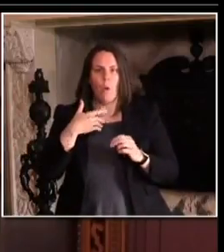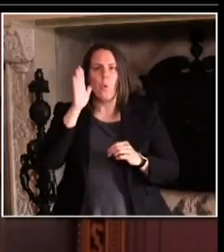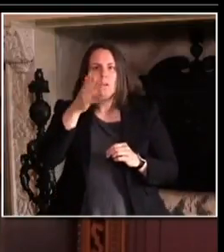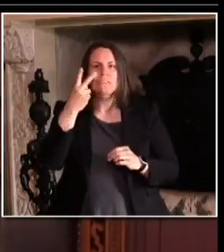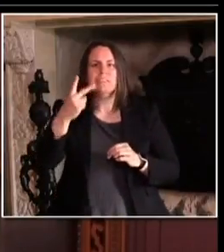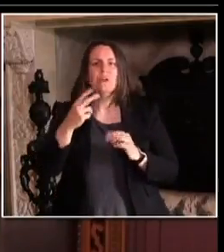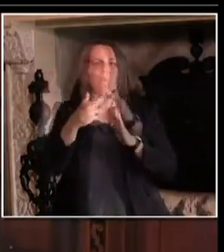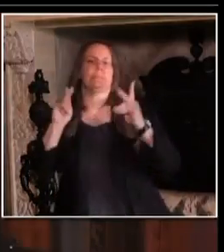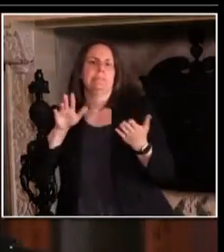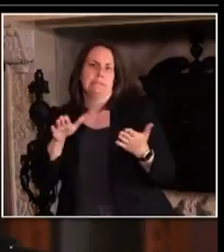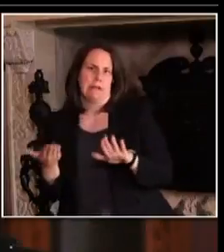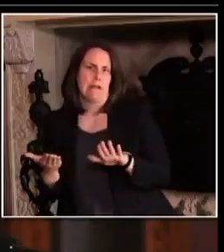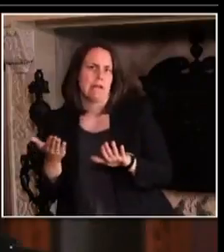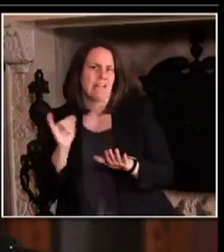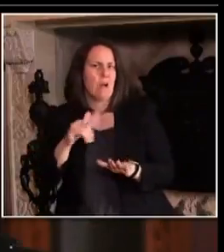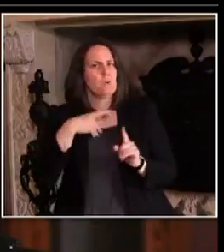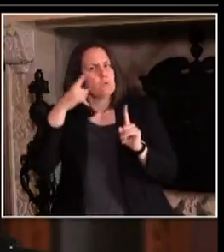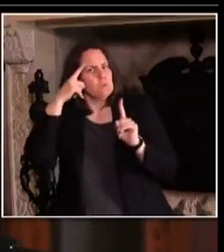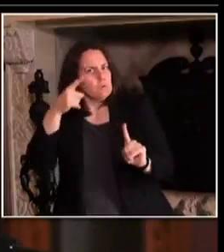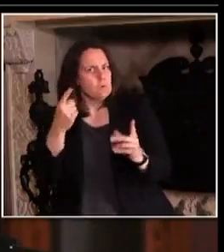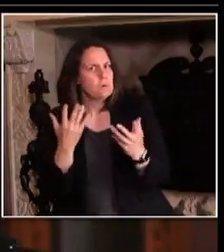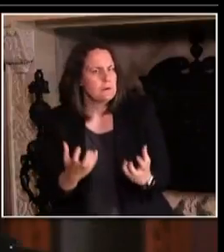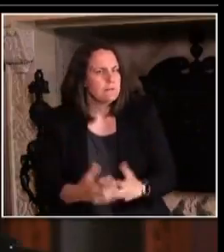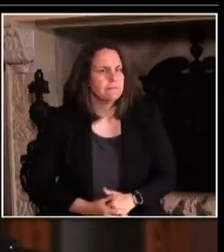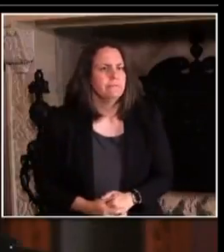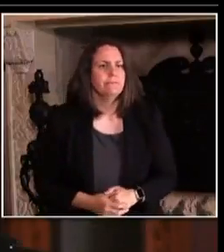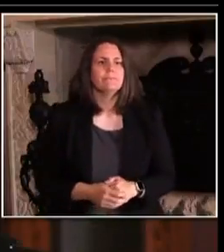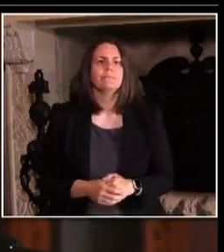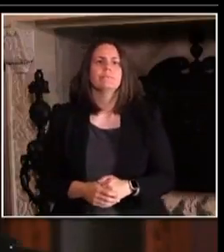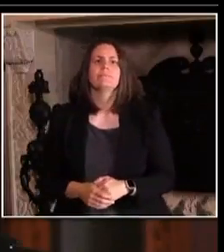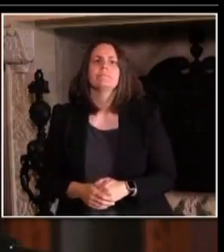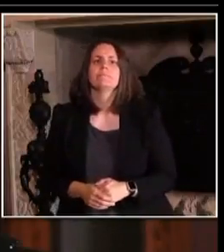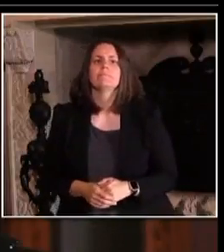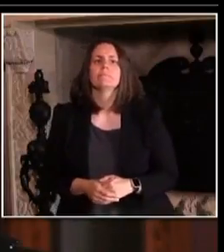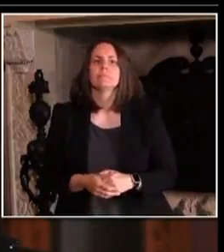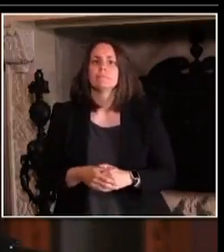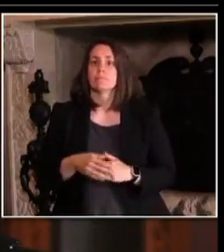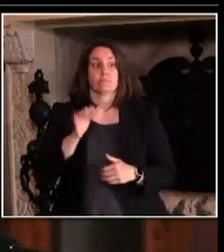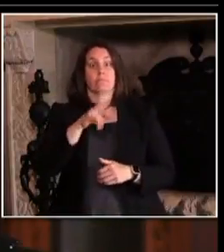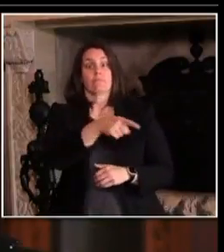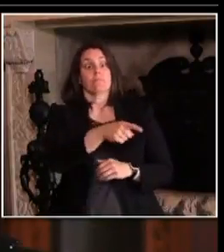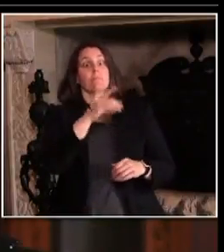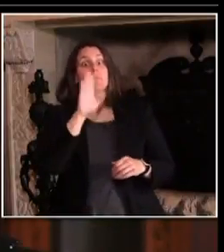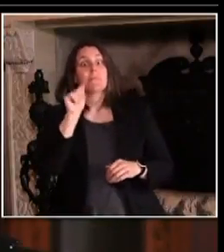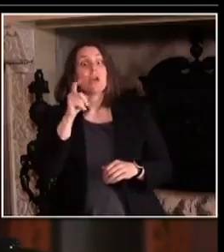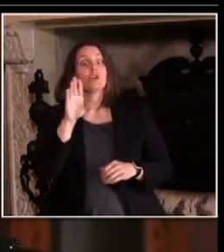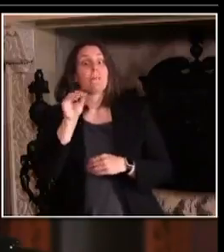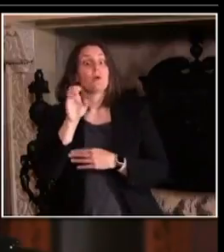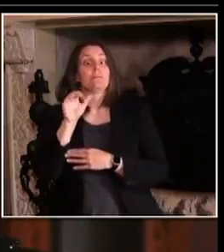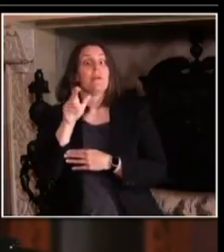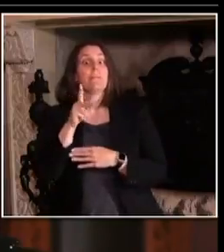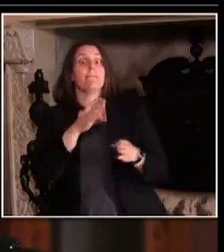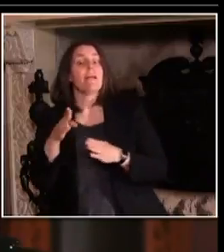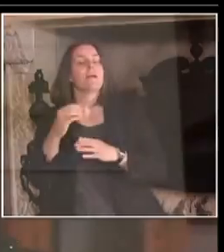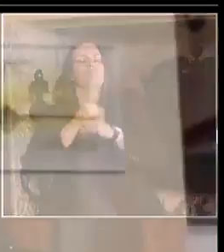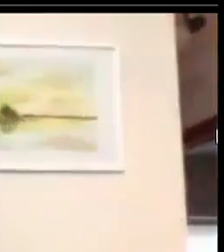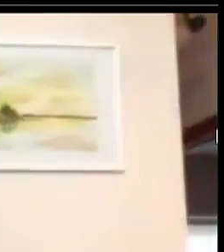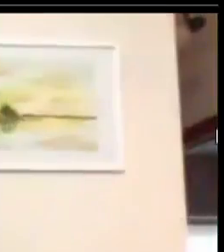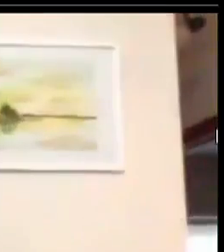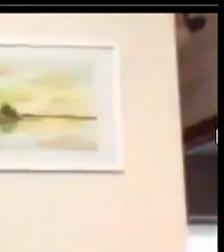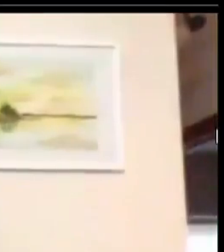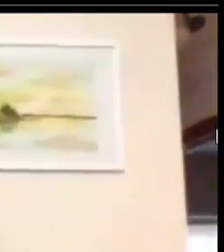Wisconsin. Meanwhile, State Senator Tom Tiffany released a statement calling on the Department of Health Services Secretary designee Andrea